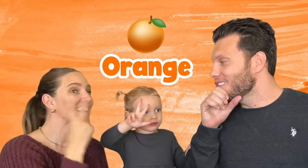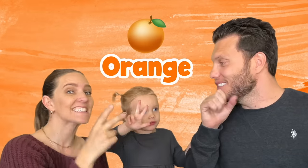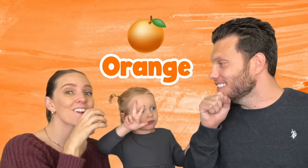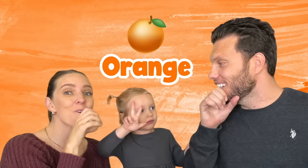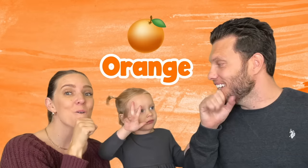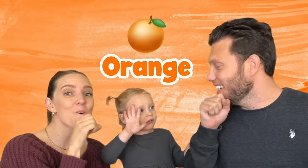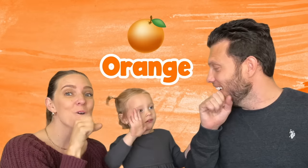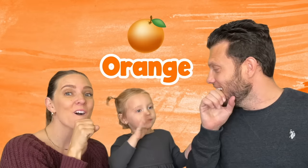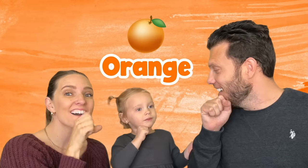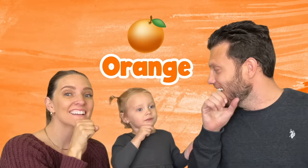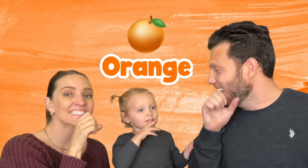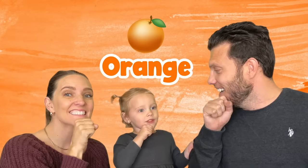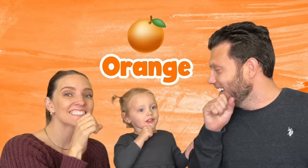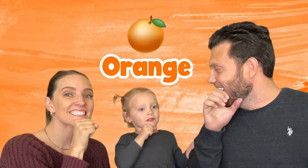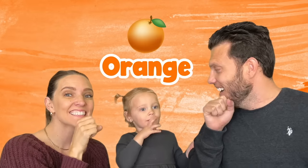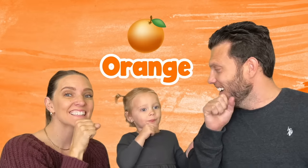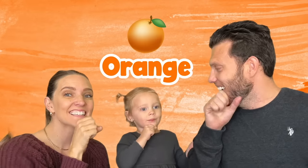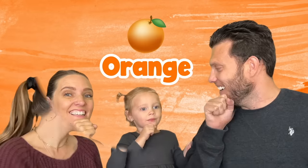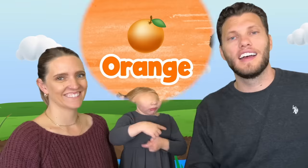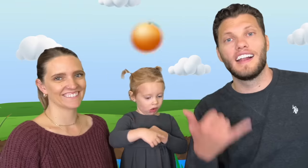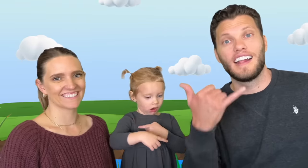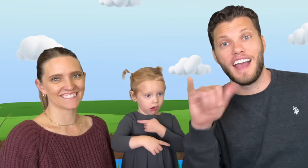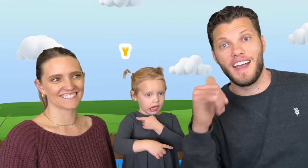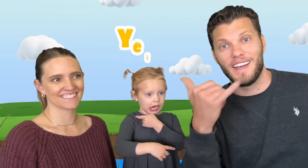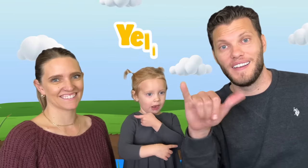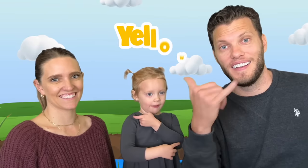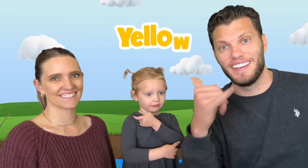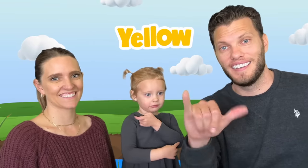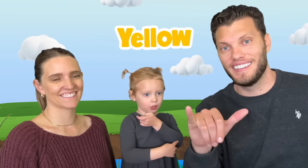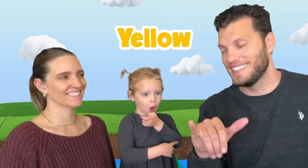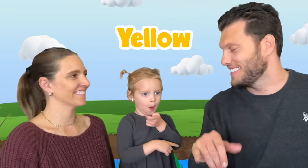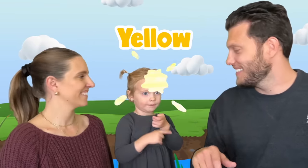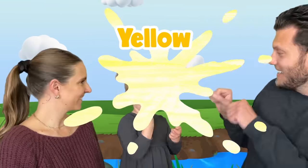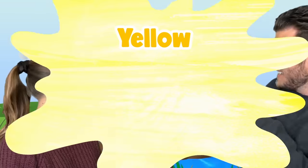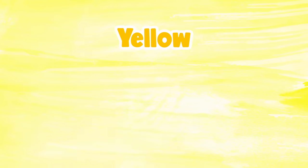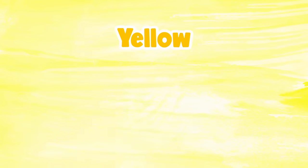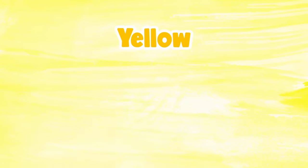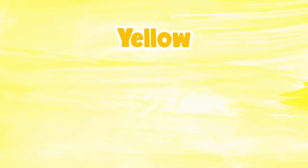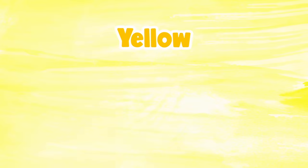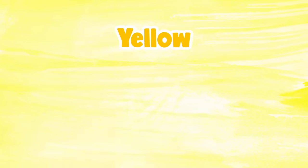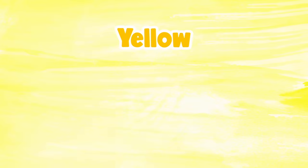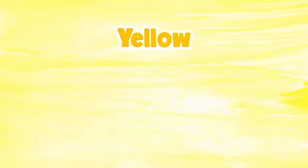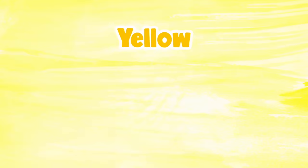Oh, look, I see an orange. Yellow.